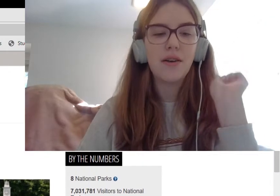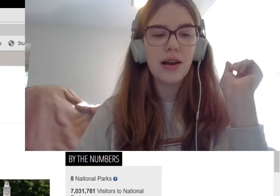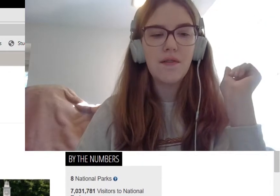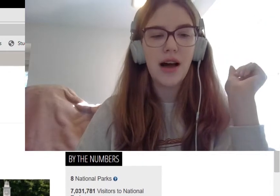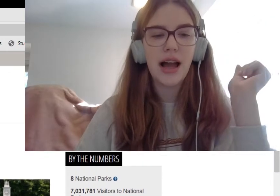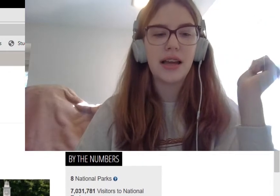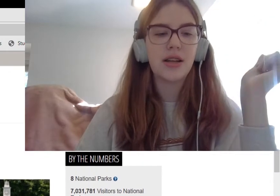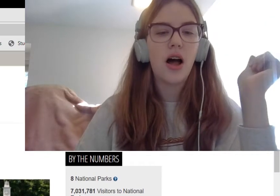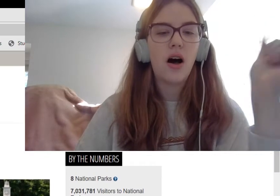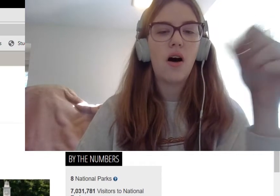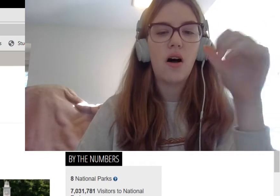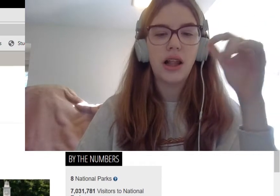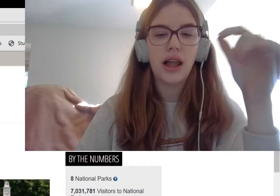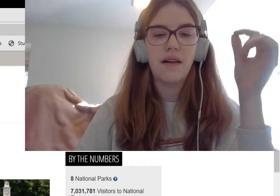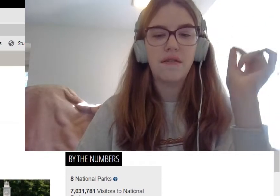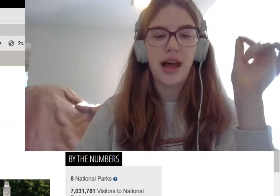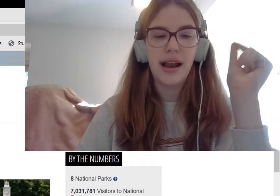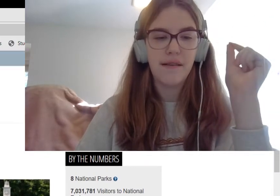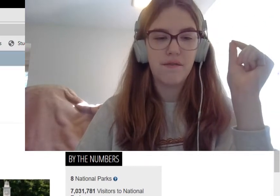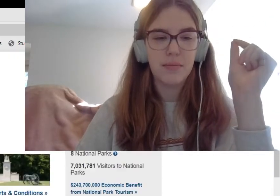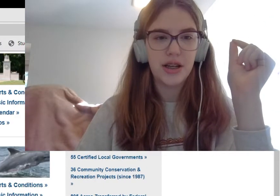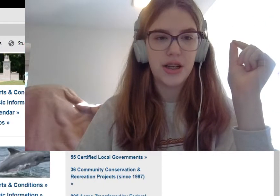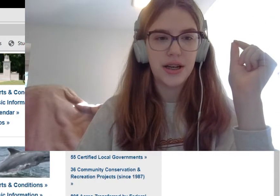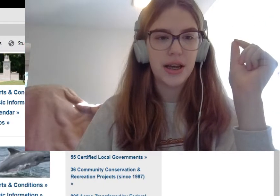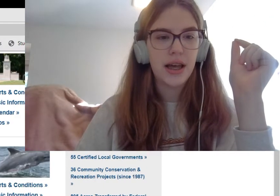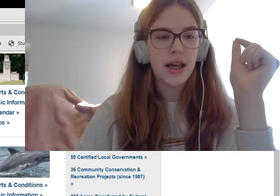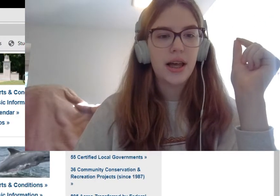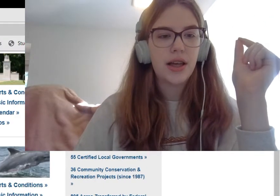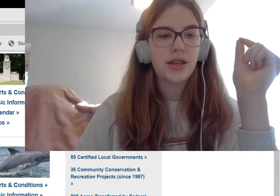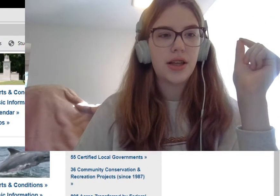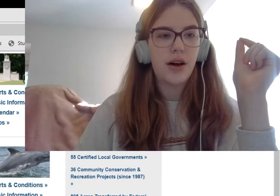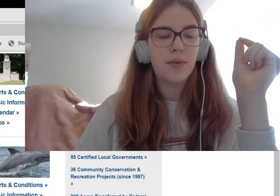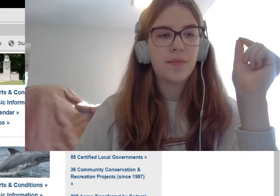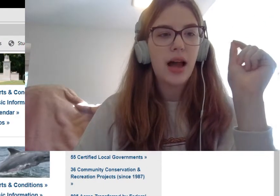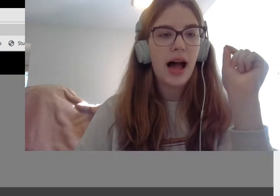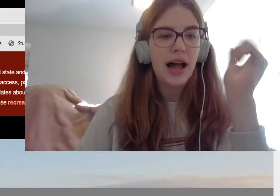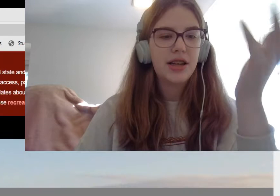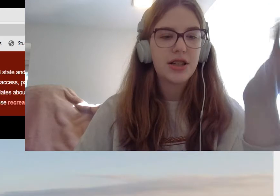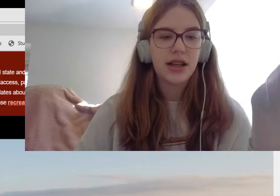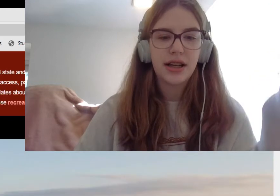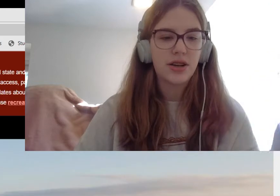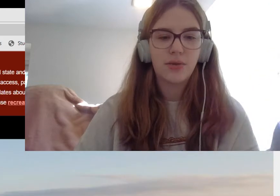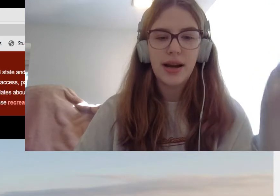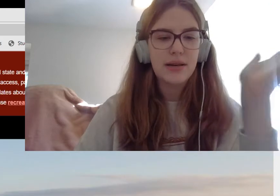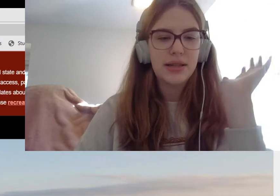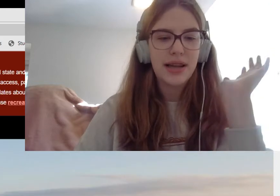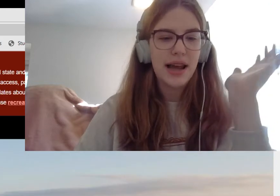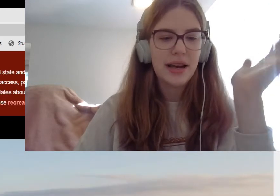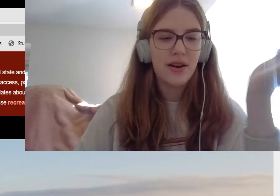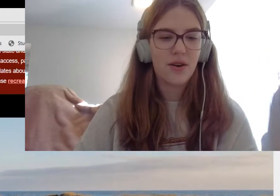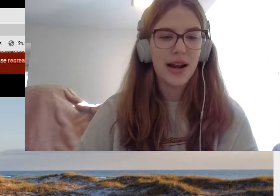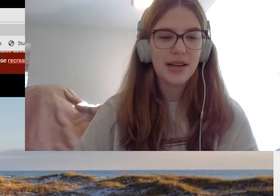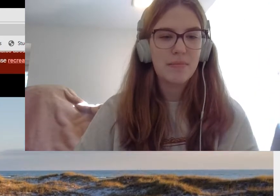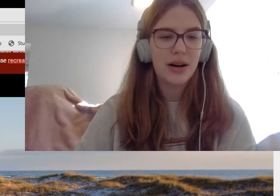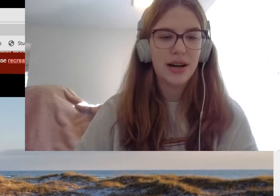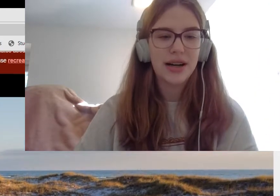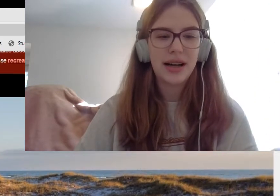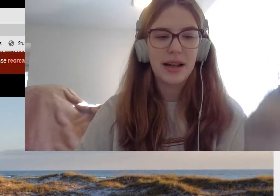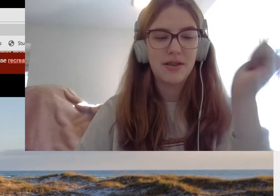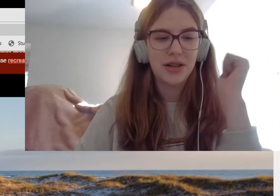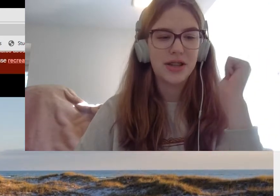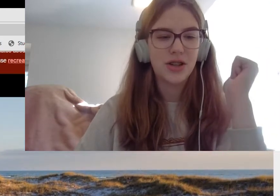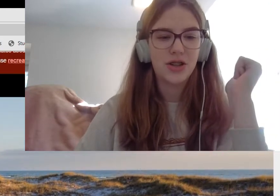find out how you can find all of that information. So I just clicked a random state, a random